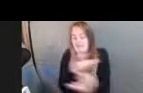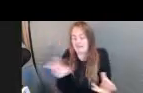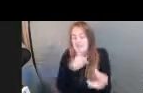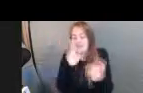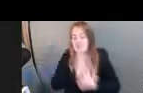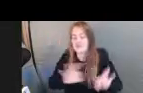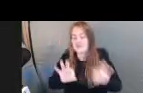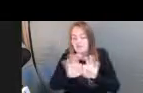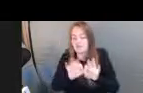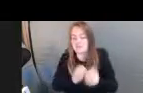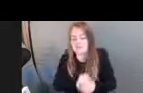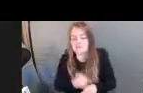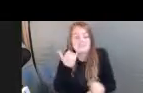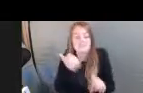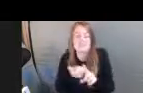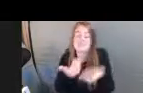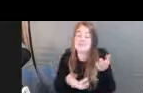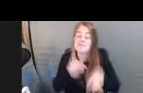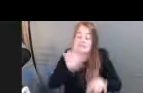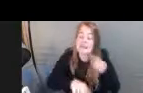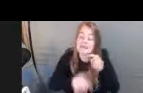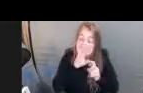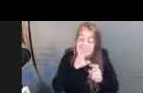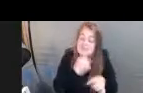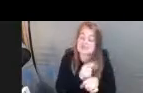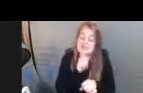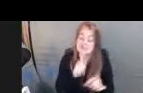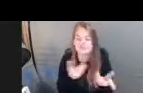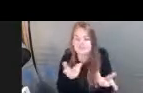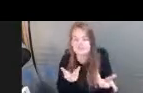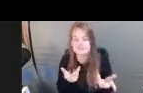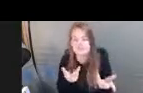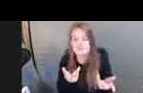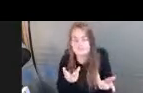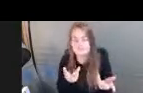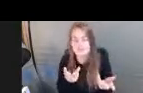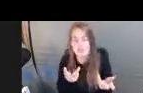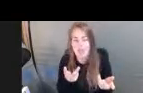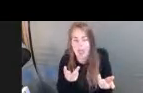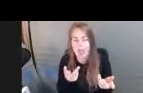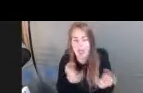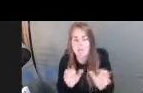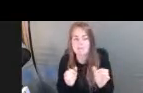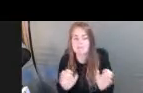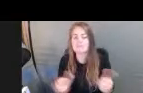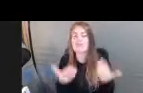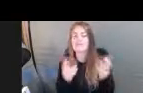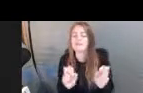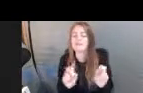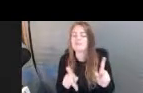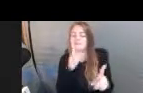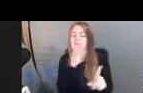they're not nonverbal. Make sure that you give the person the chance to speak for themselves.